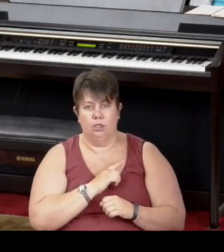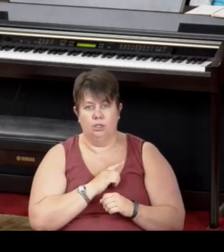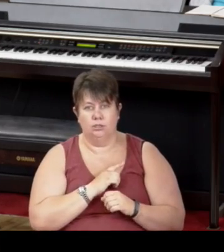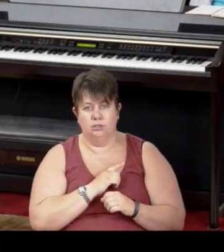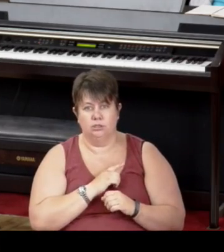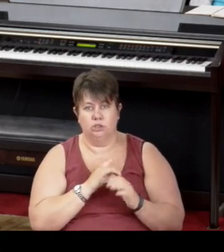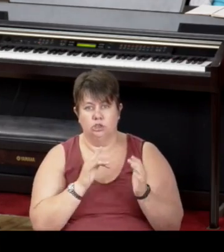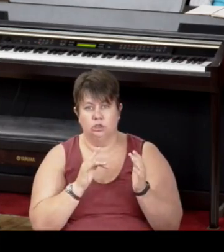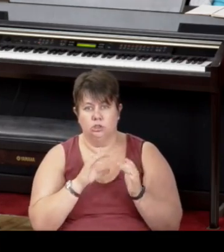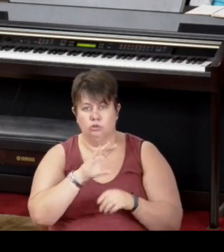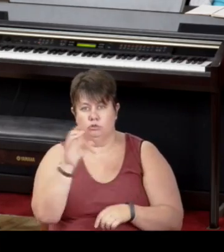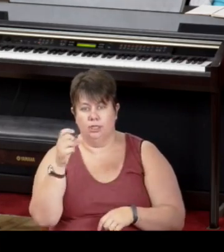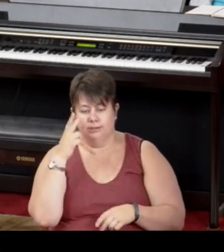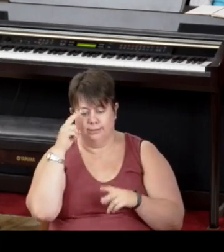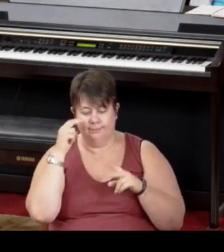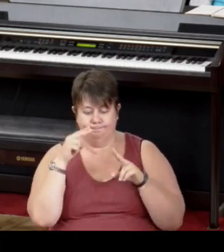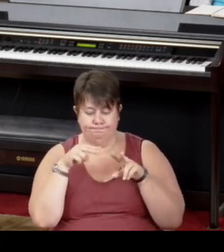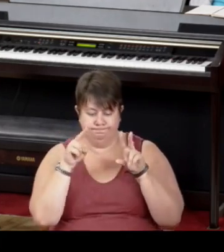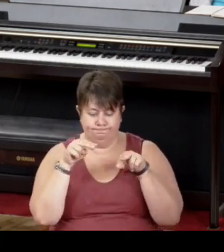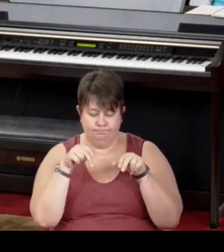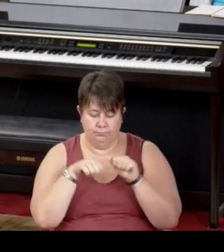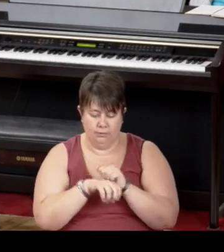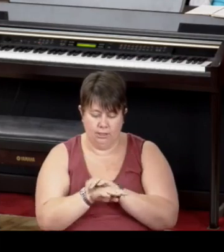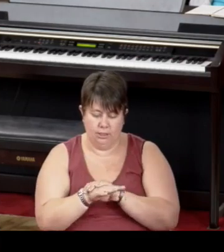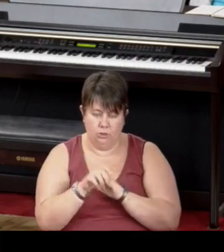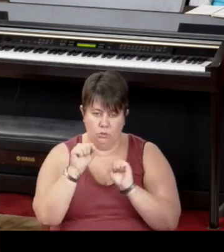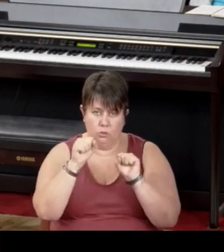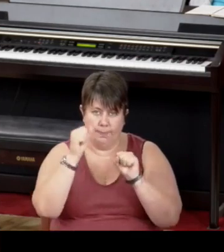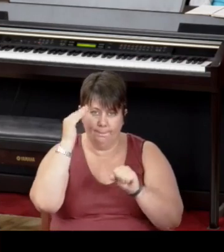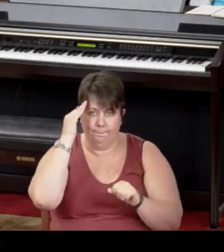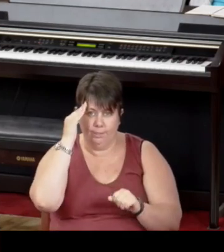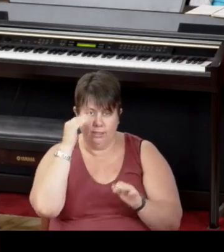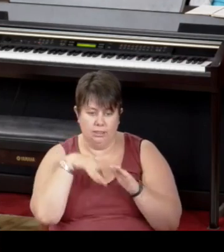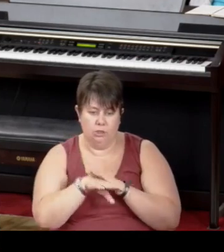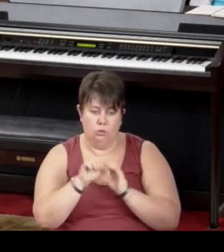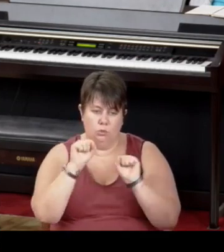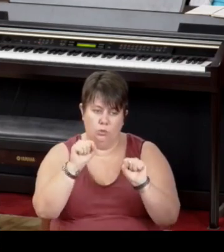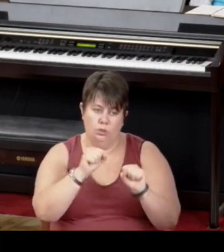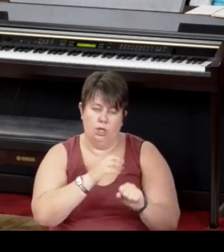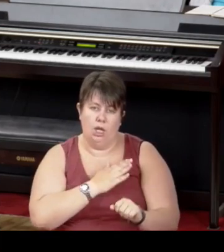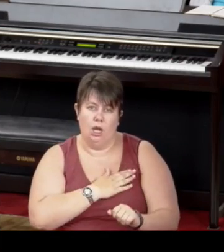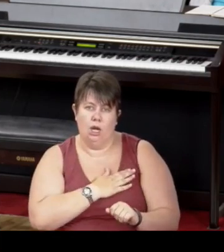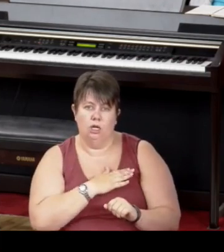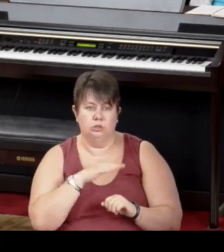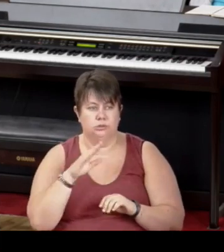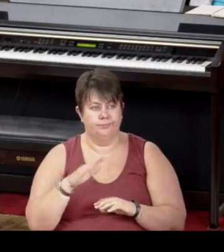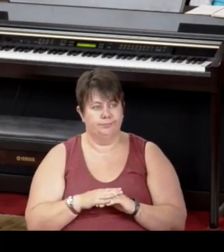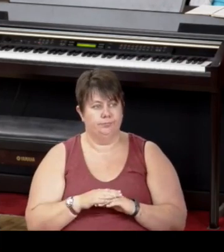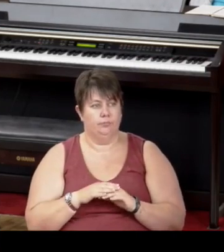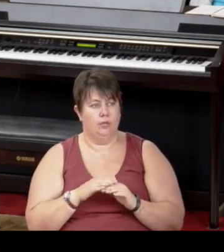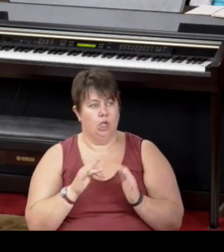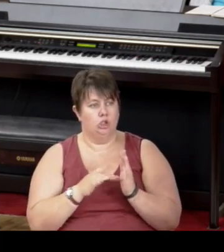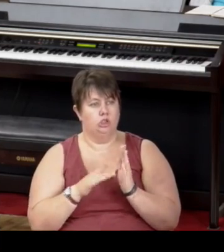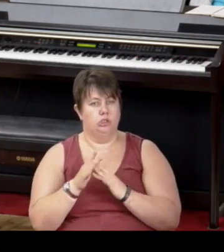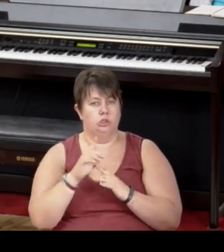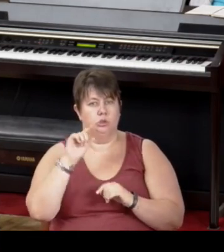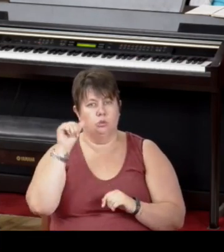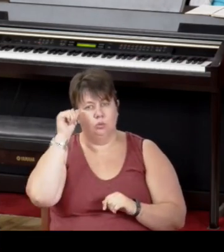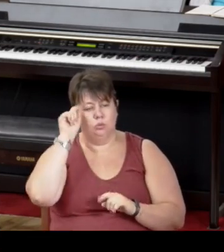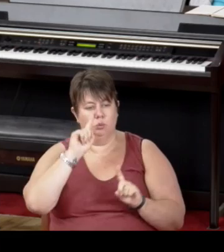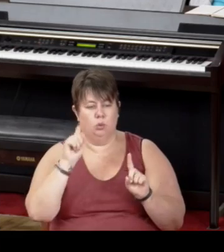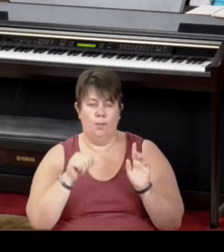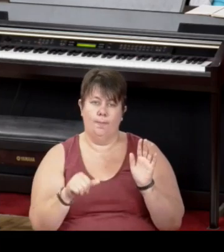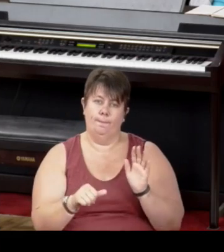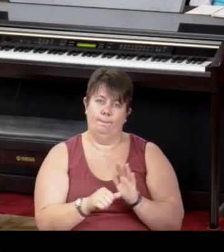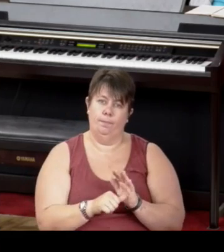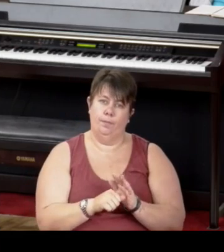our heart and our minds. And Jesus is able to know what burdens us. And so when we come to Jesus, we don't even need to